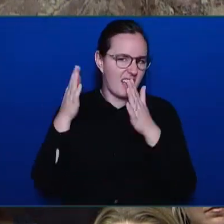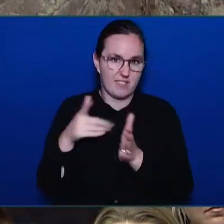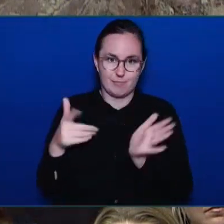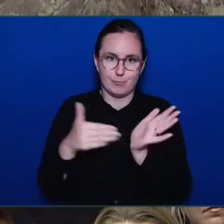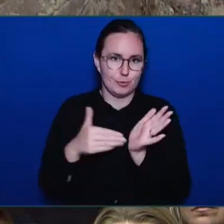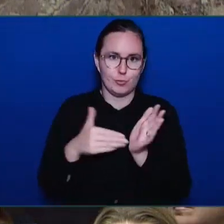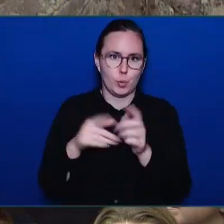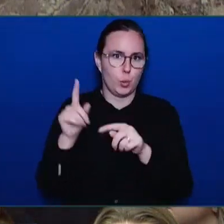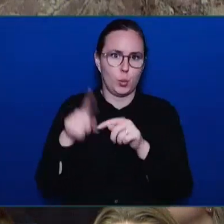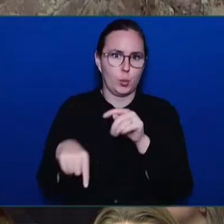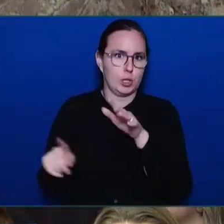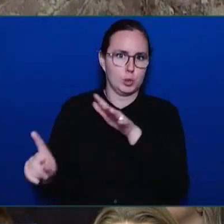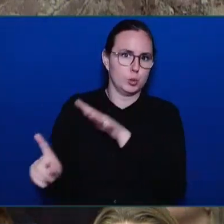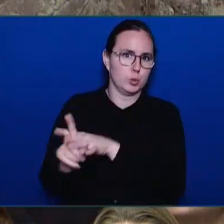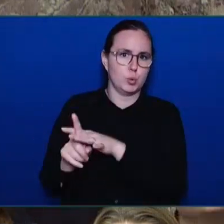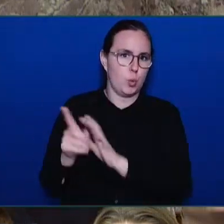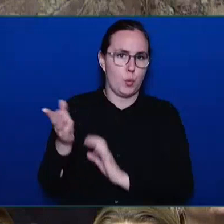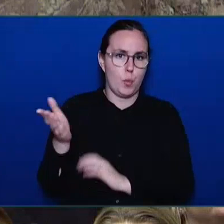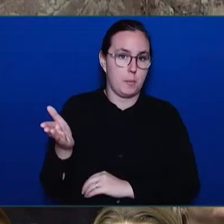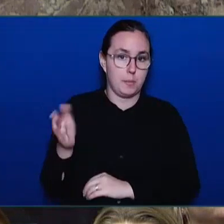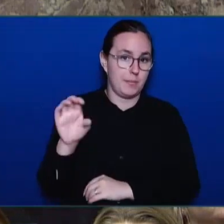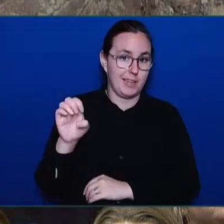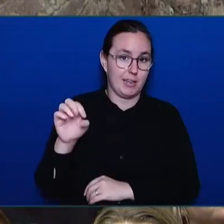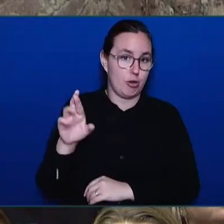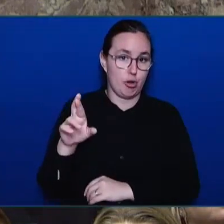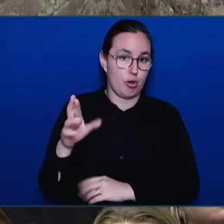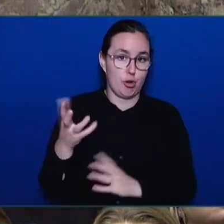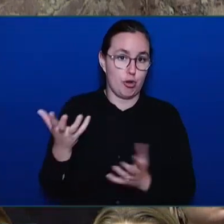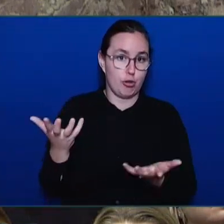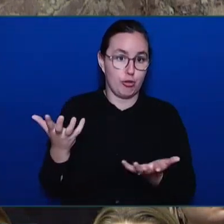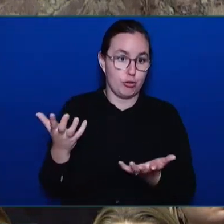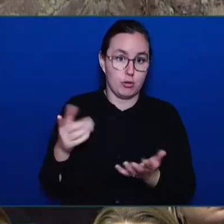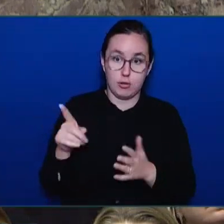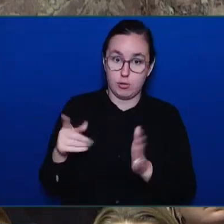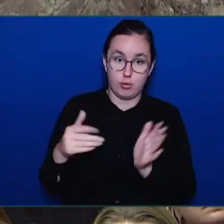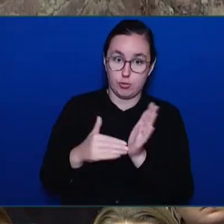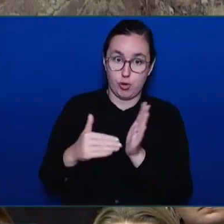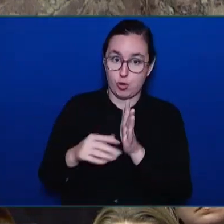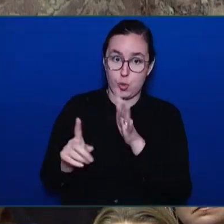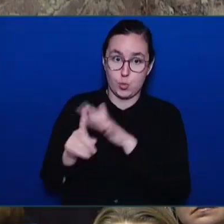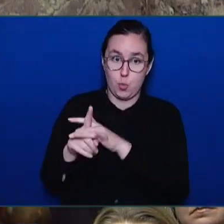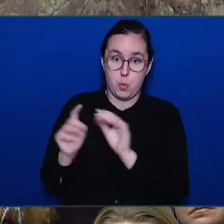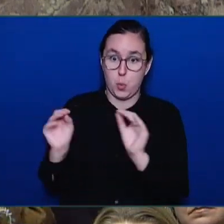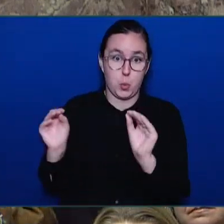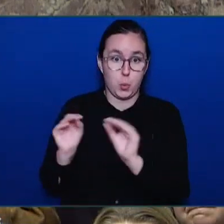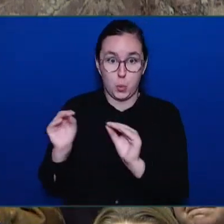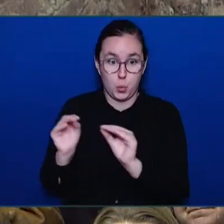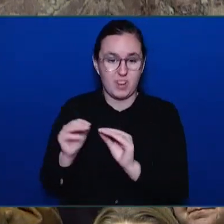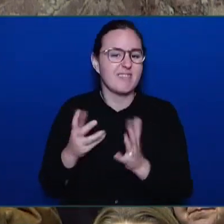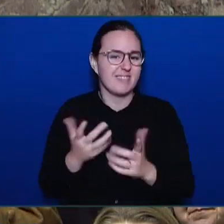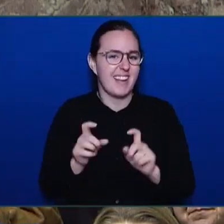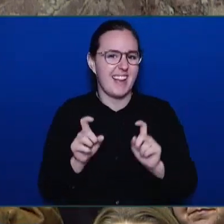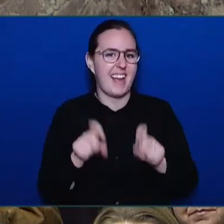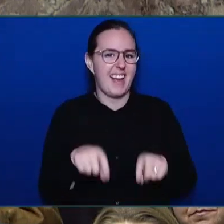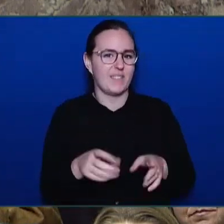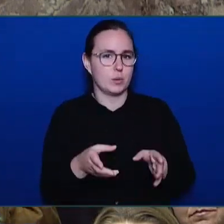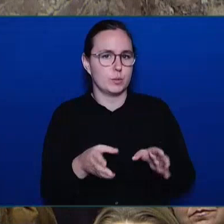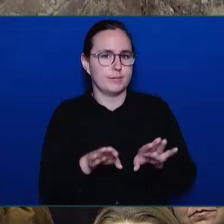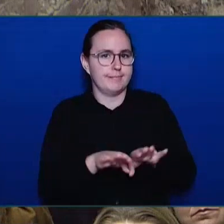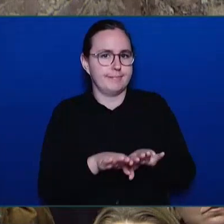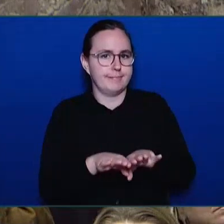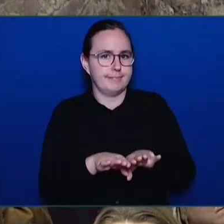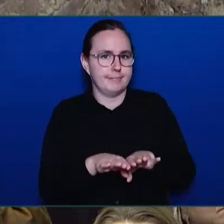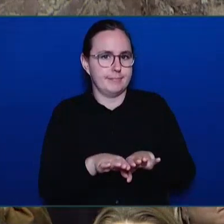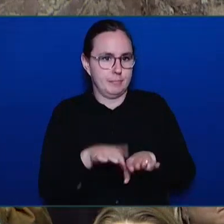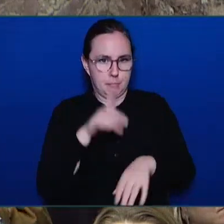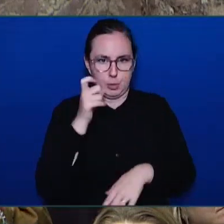required, in order to ensure patient safety, to take the action that was taken. And of course, the very roads mentioned by the honourable member